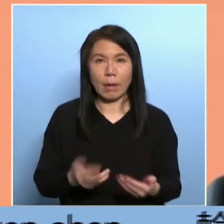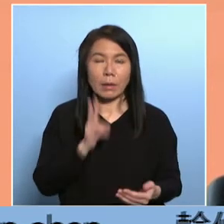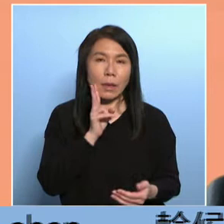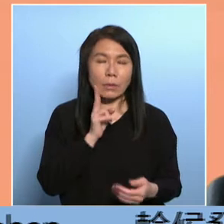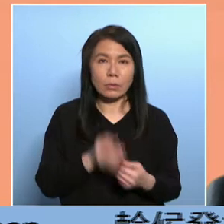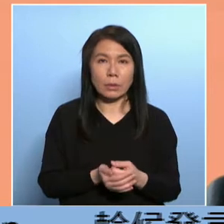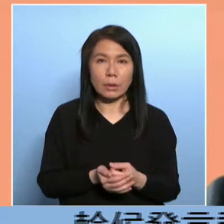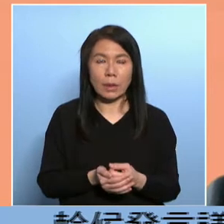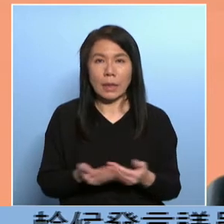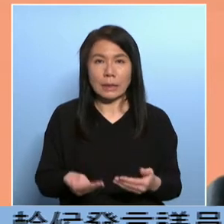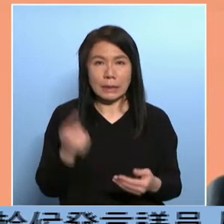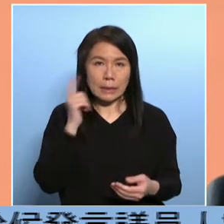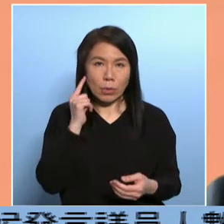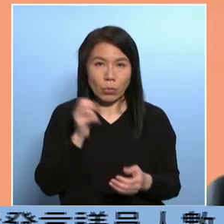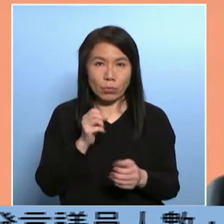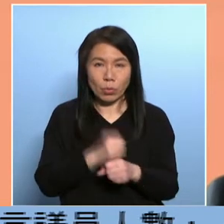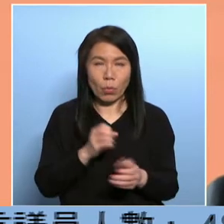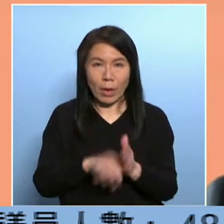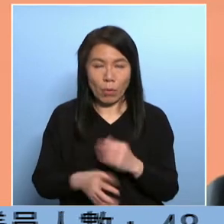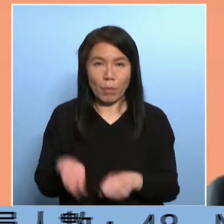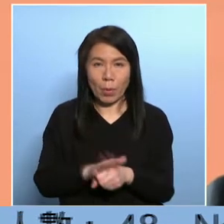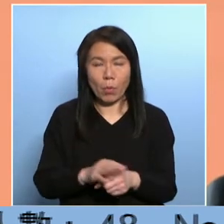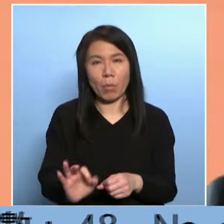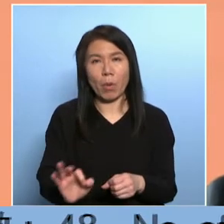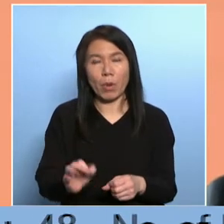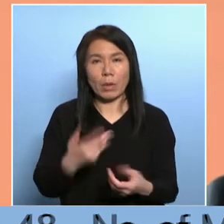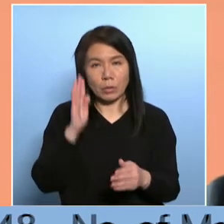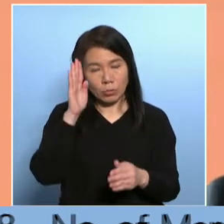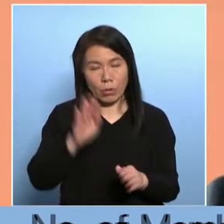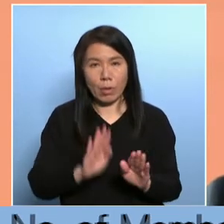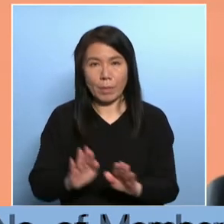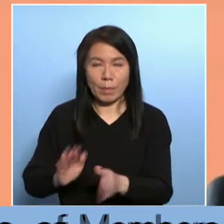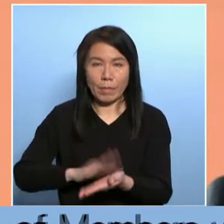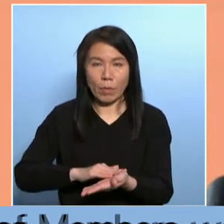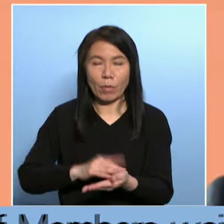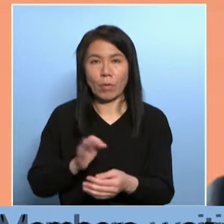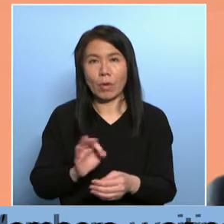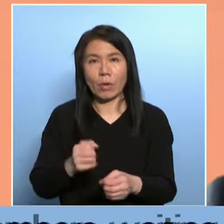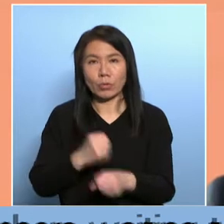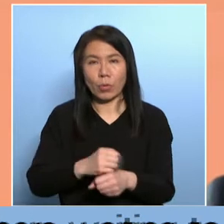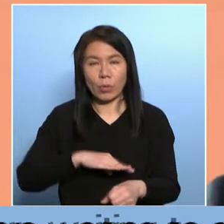late. And if we do not plug the known loopholes, then